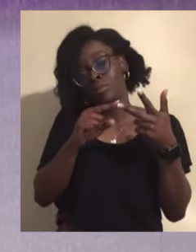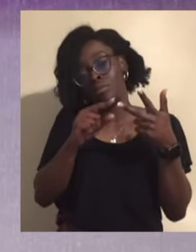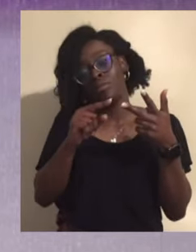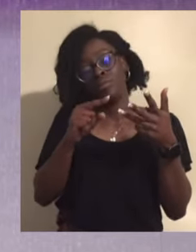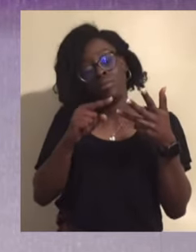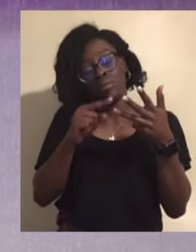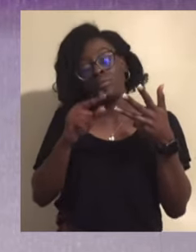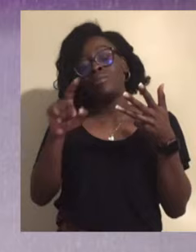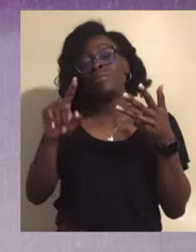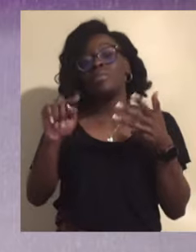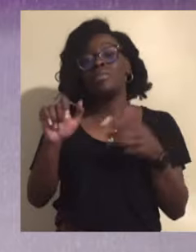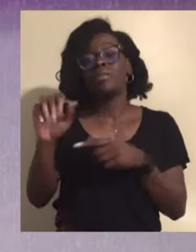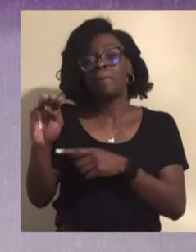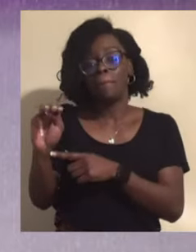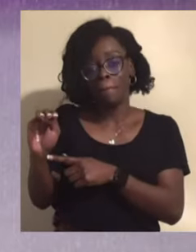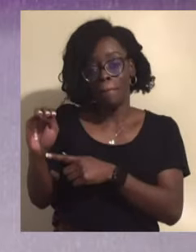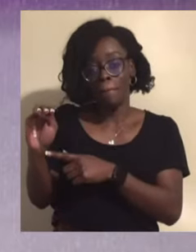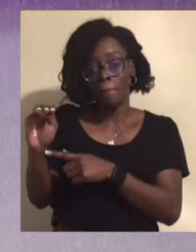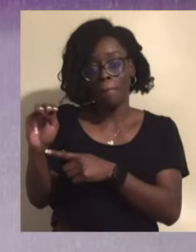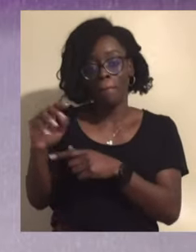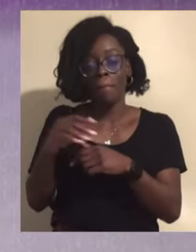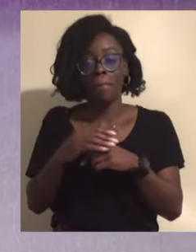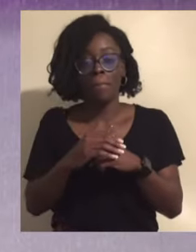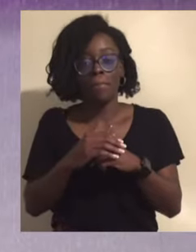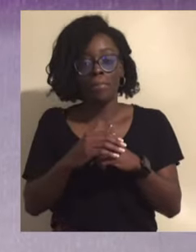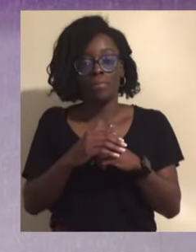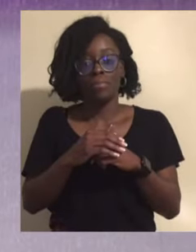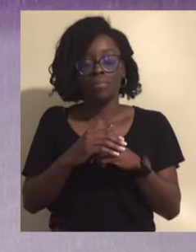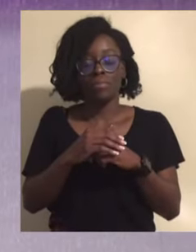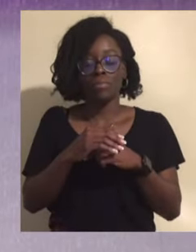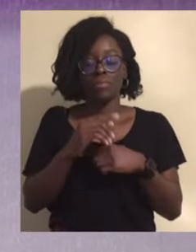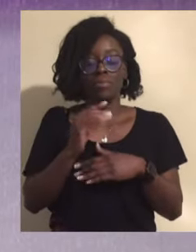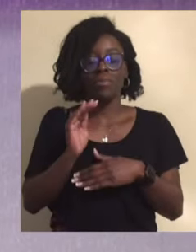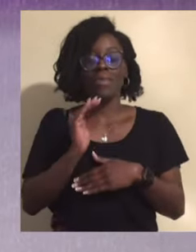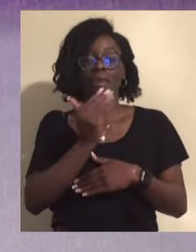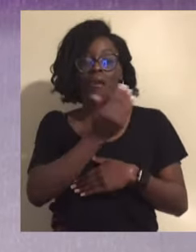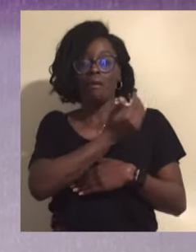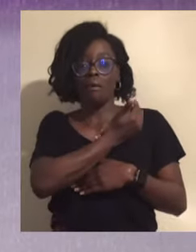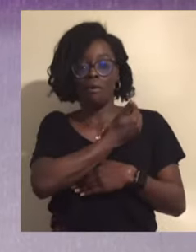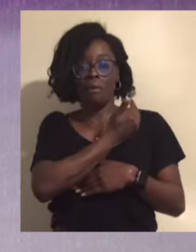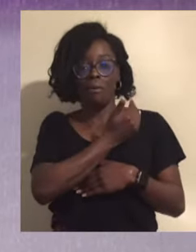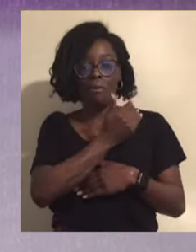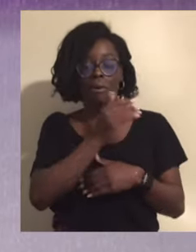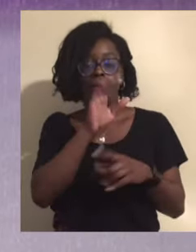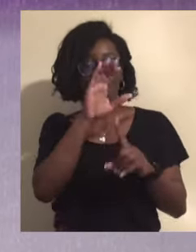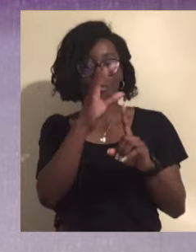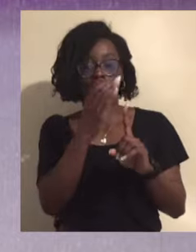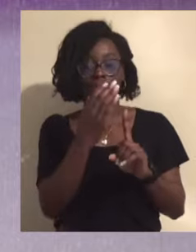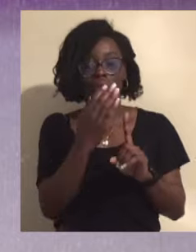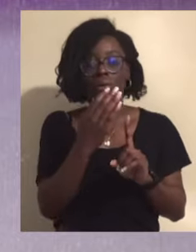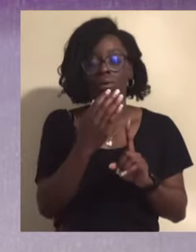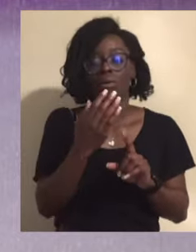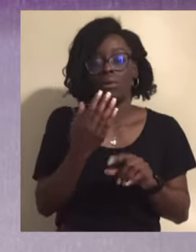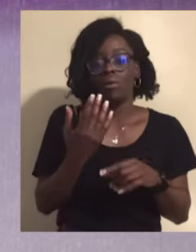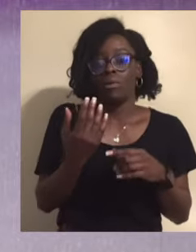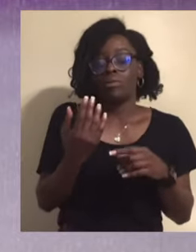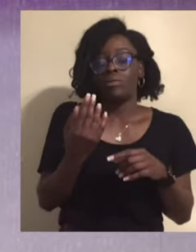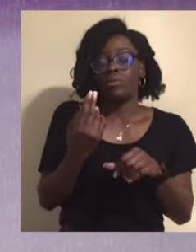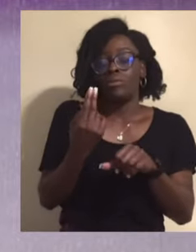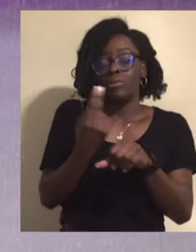Our culture lives in extremes of either codependence or a